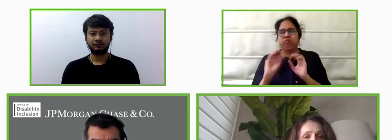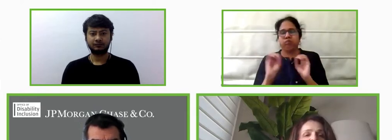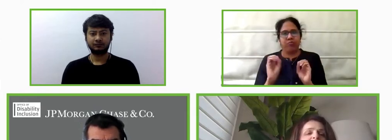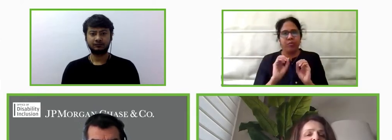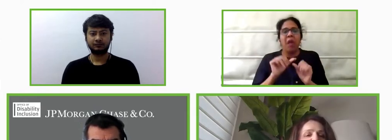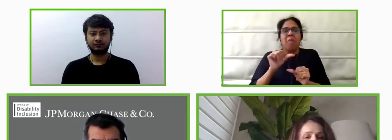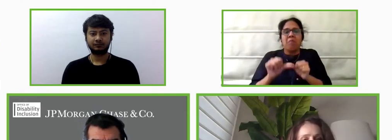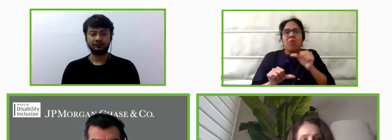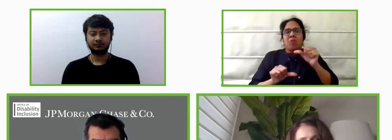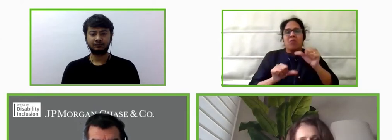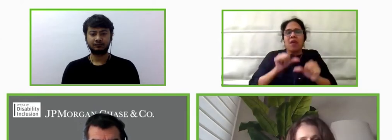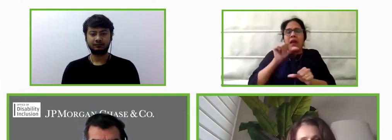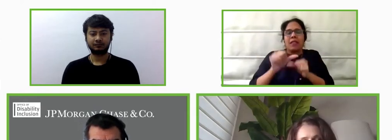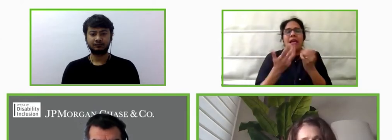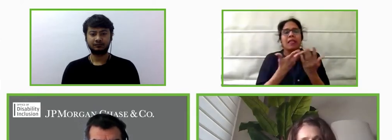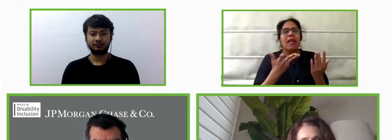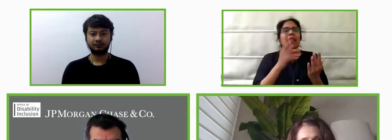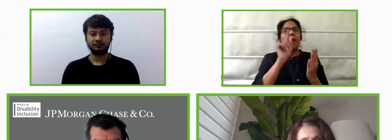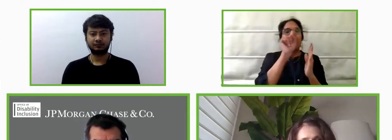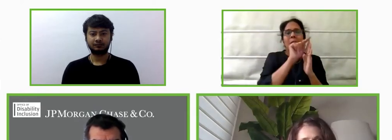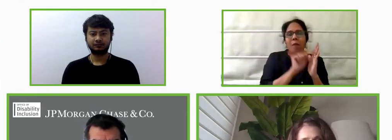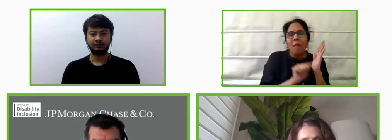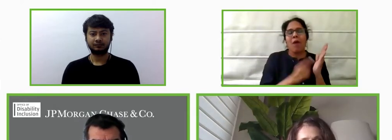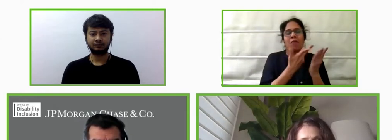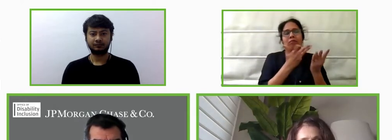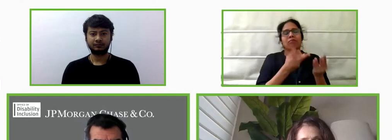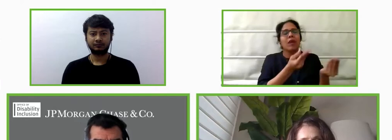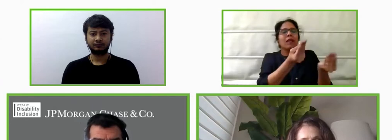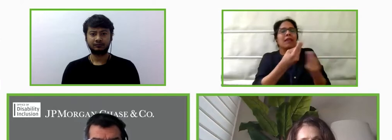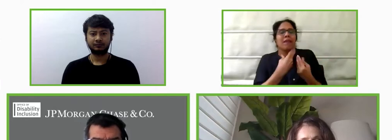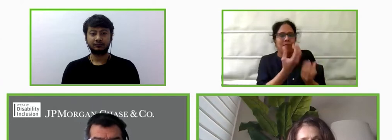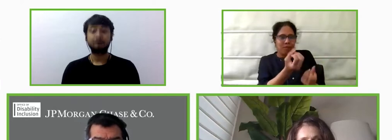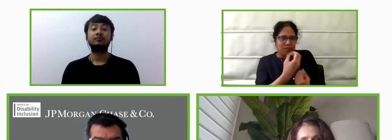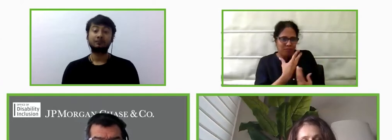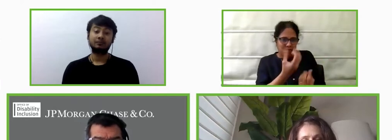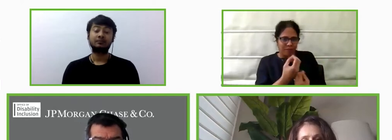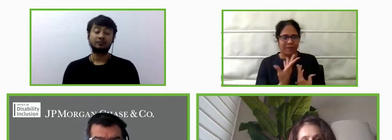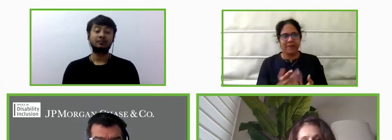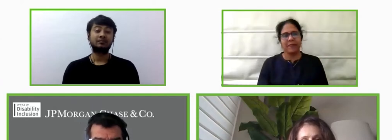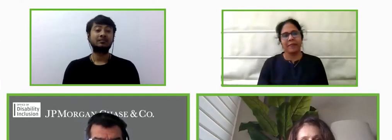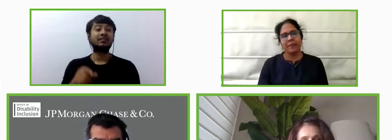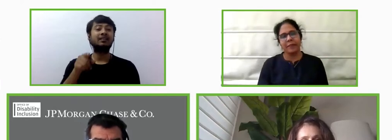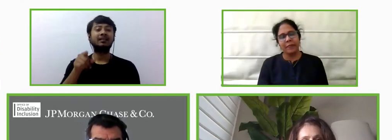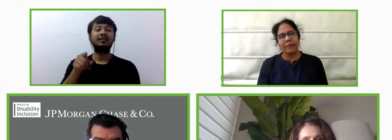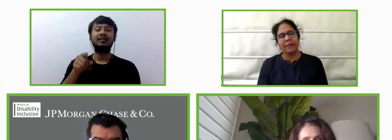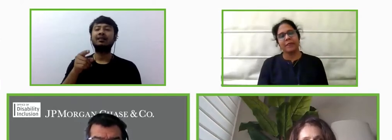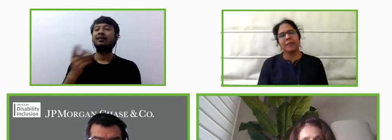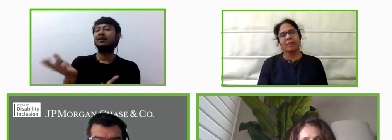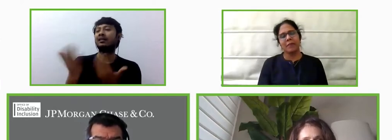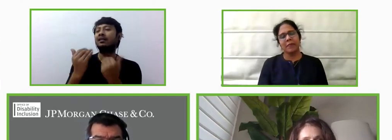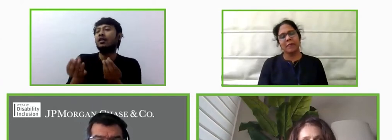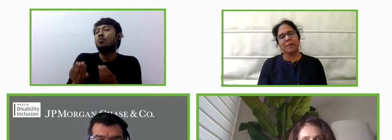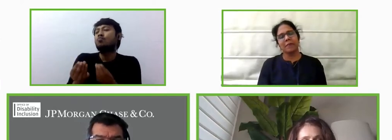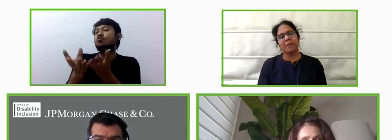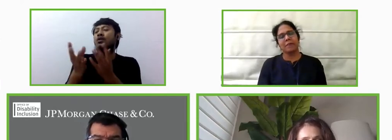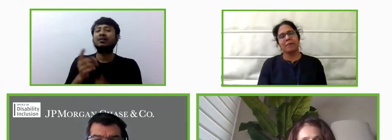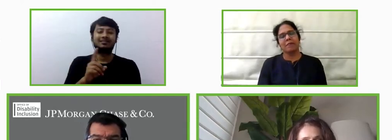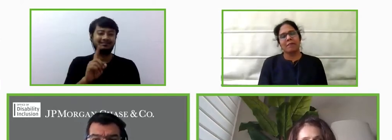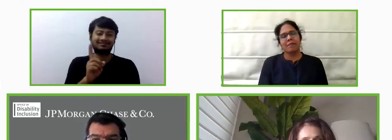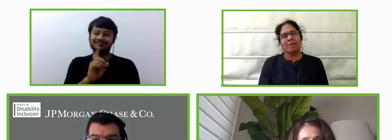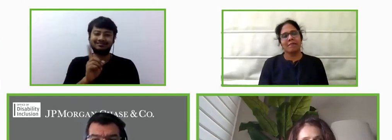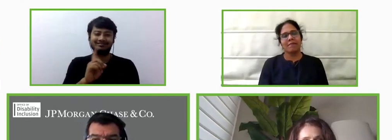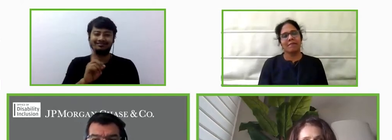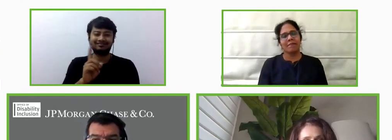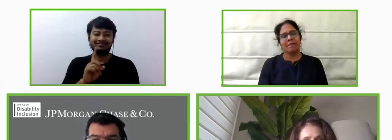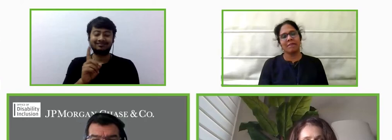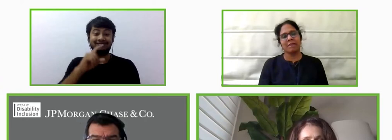would be some guidance you'd like to give companies? Well, it has to be a deliberate decision. It's not something you do